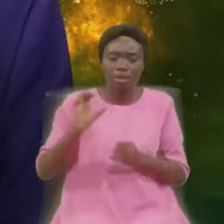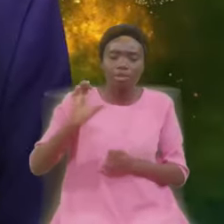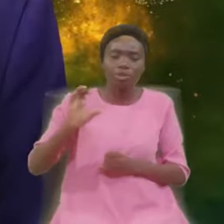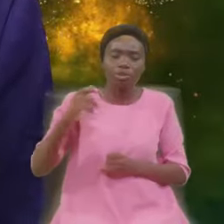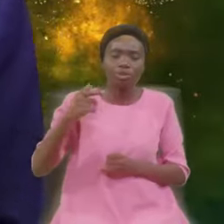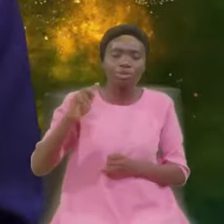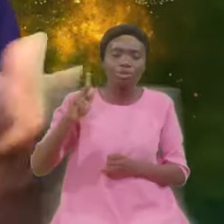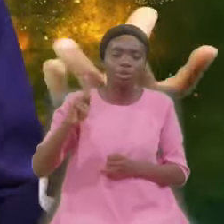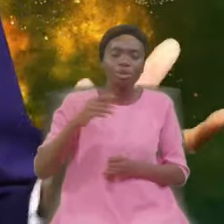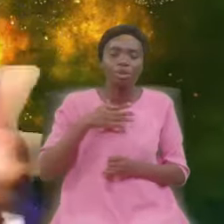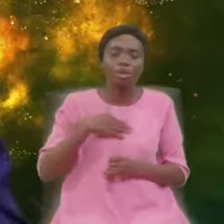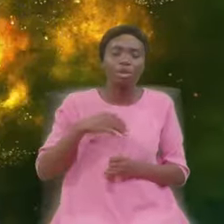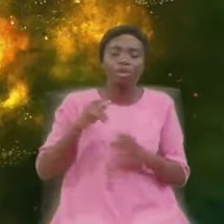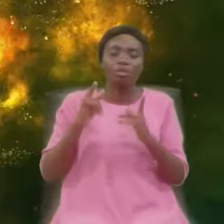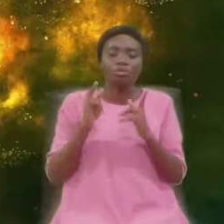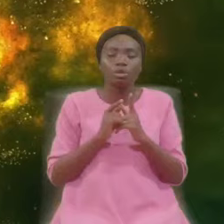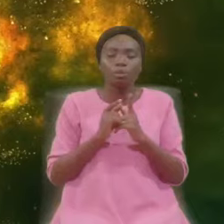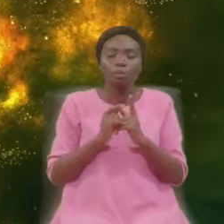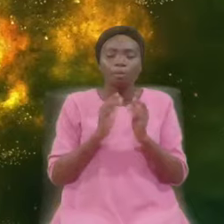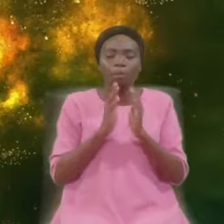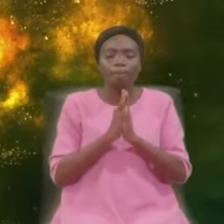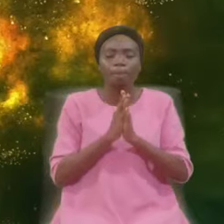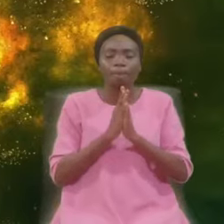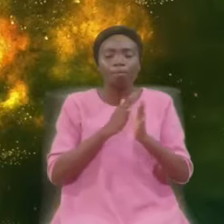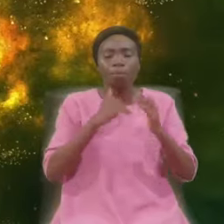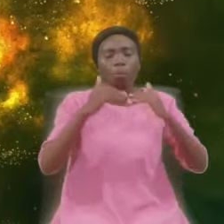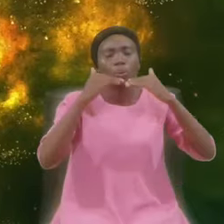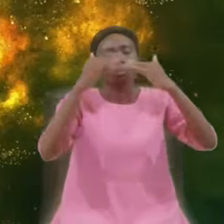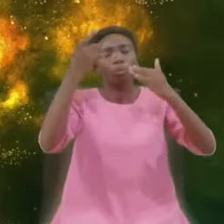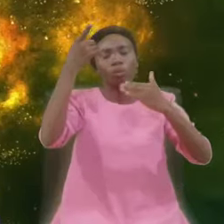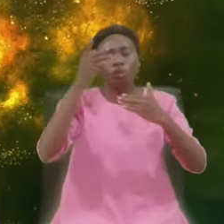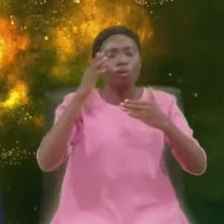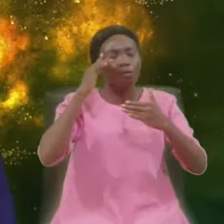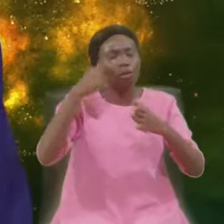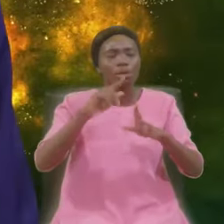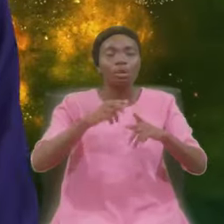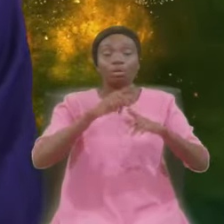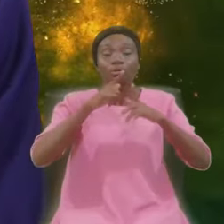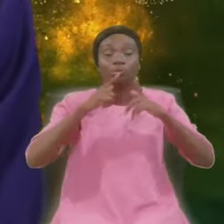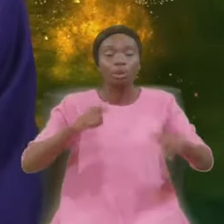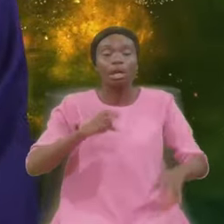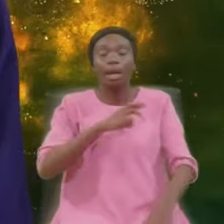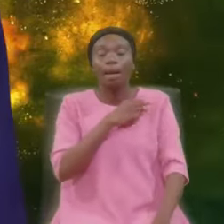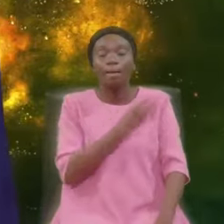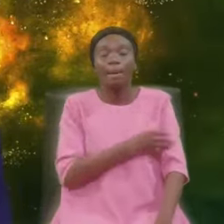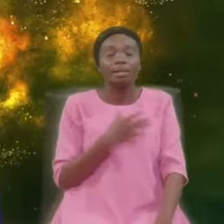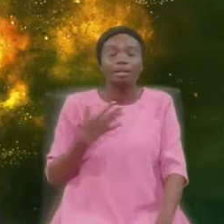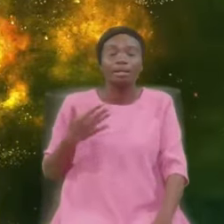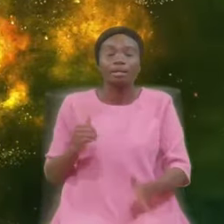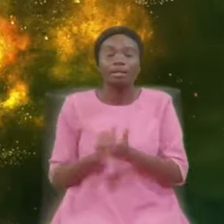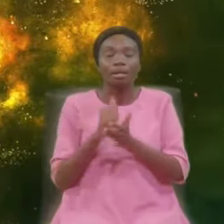retreat. Open your mouth and thank God for the great and mighty things he's doing.